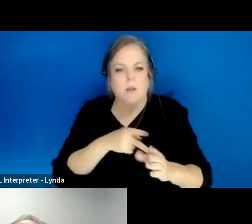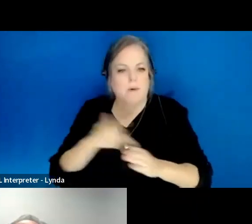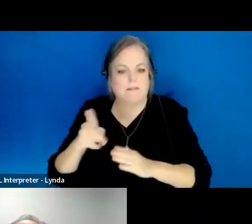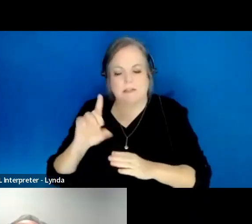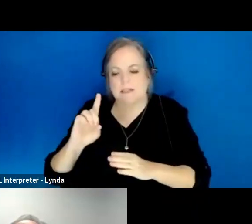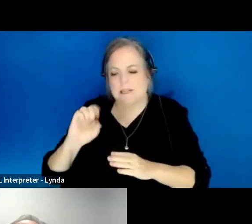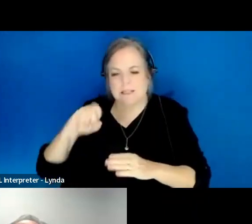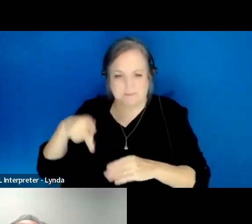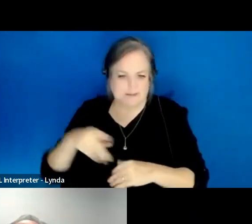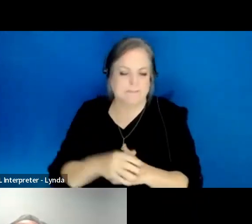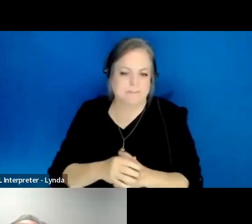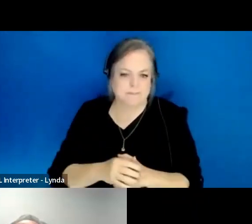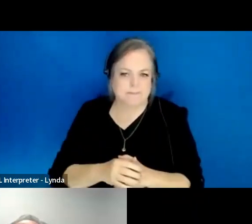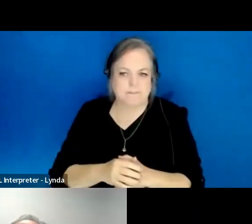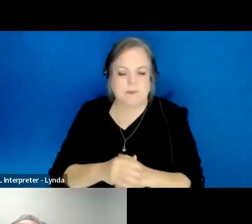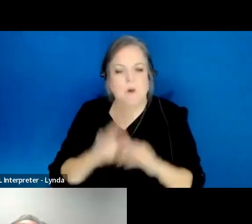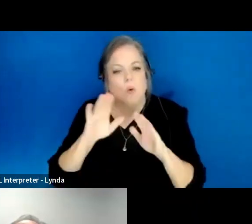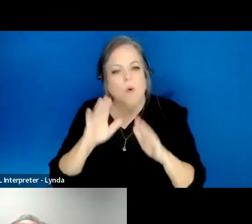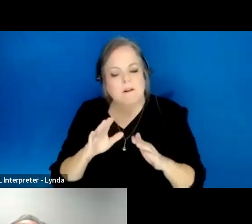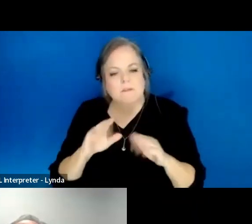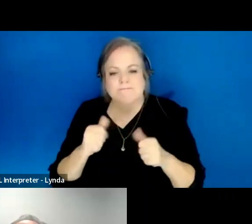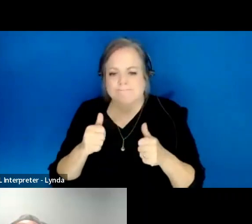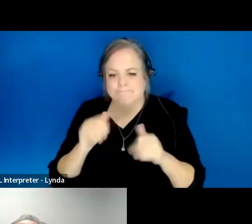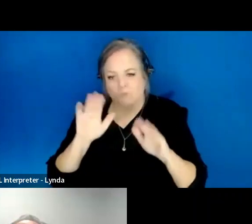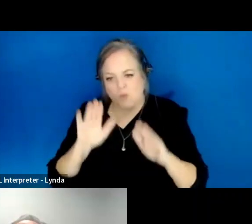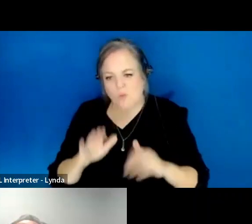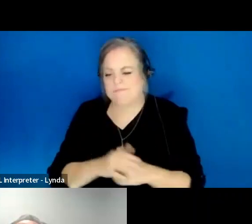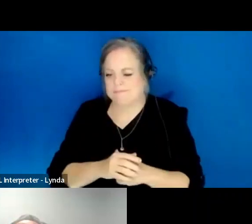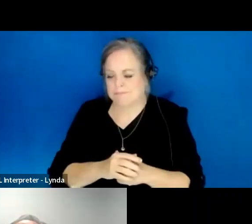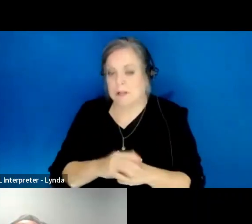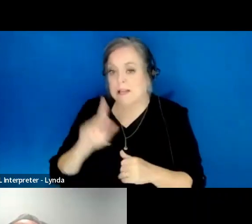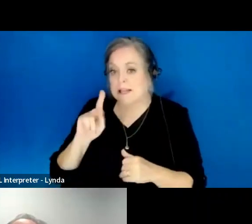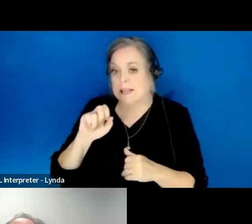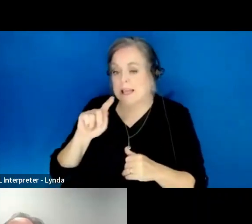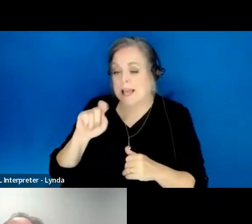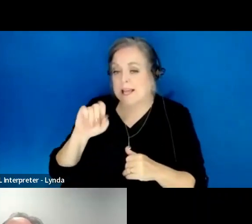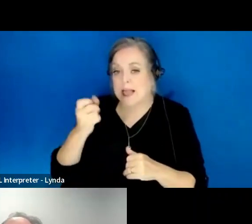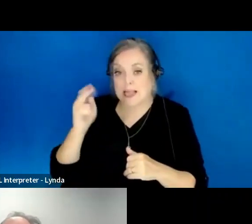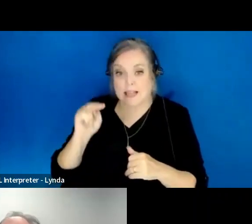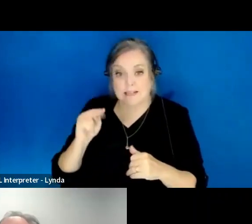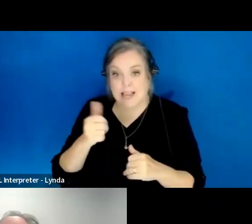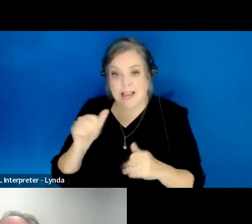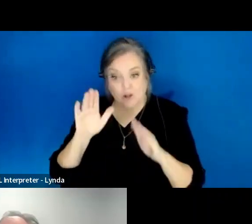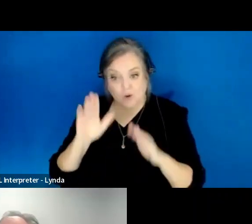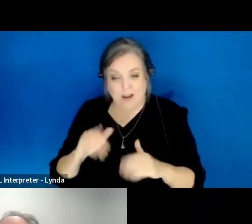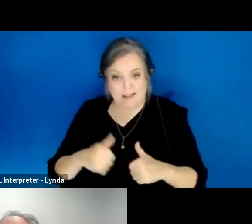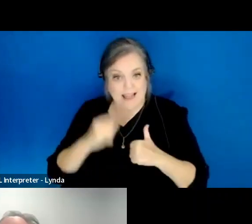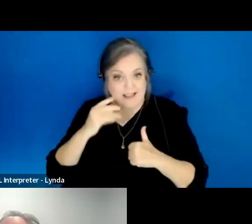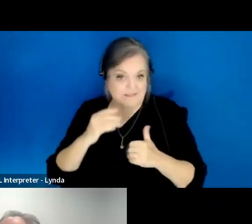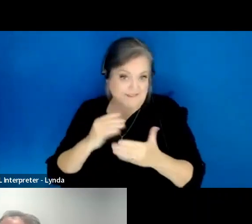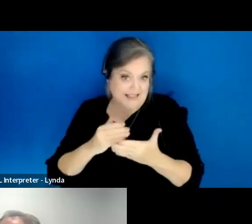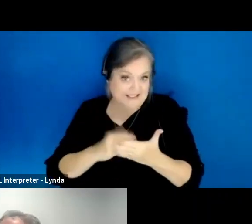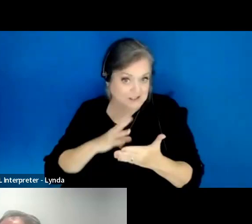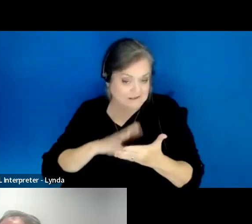support. Wonderful, wonderful. That's great. And Caitlin, any great life lessons?